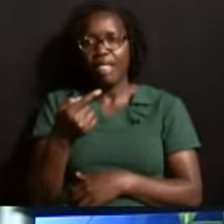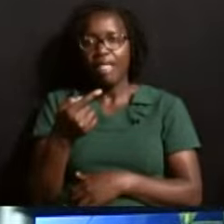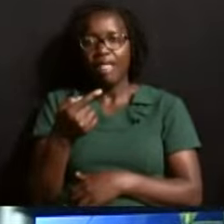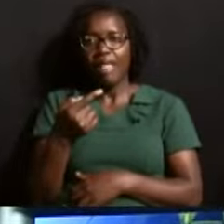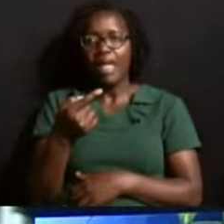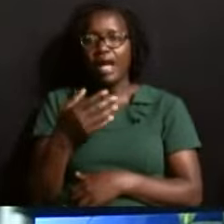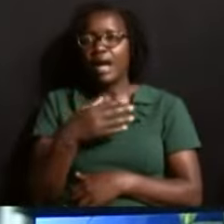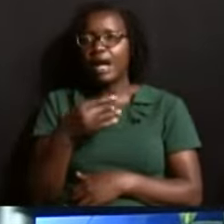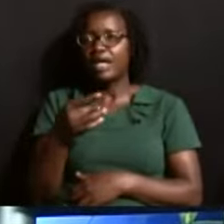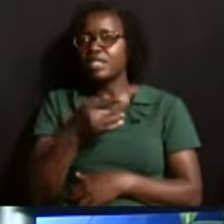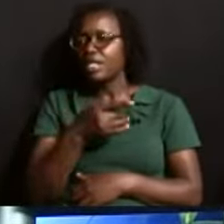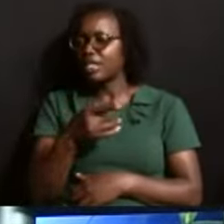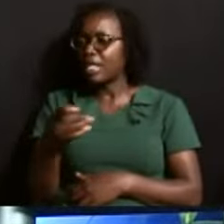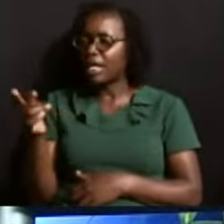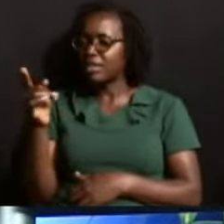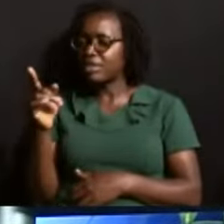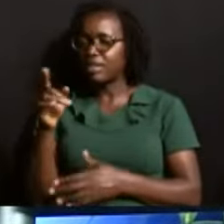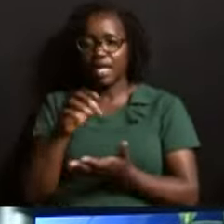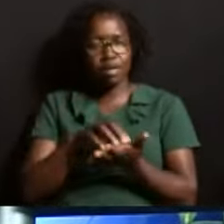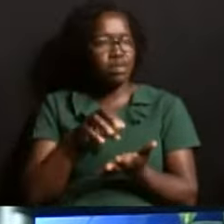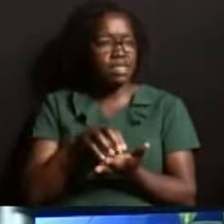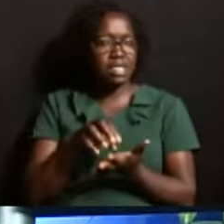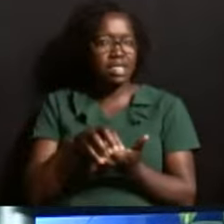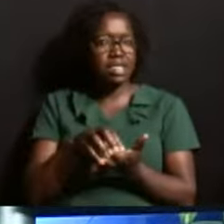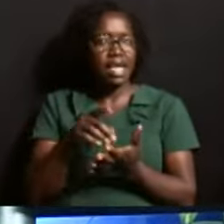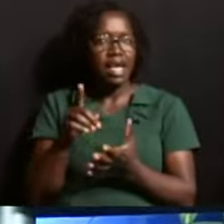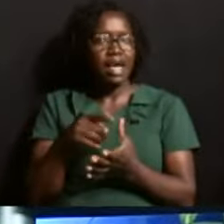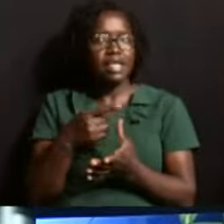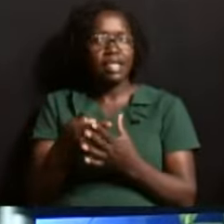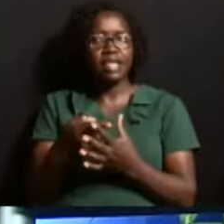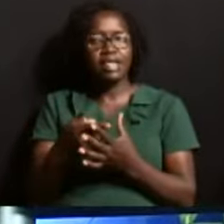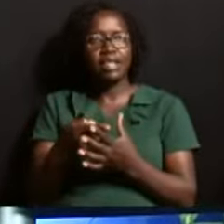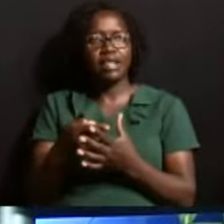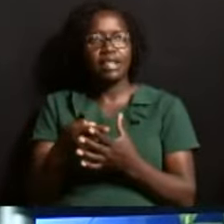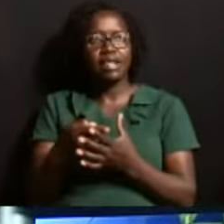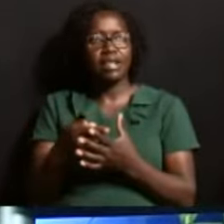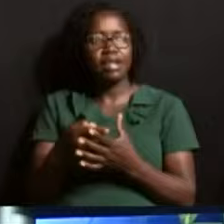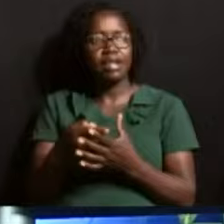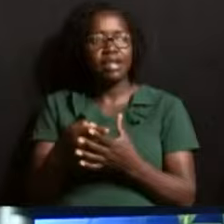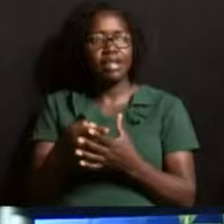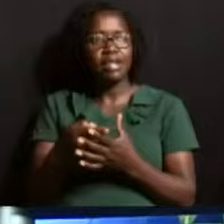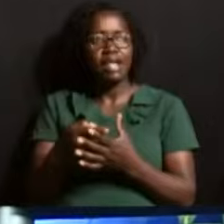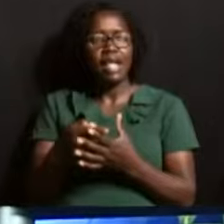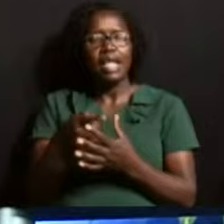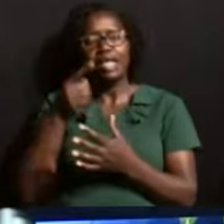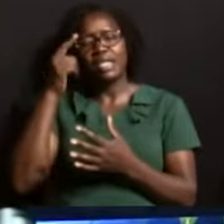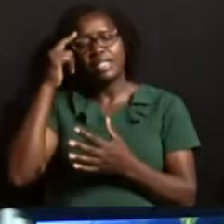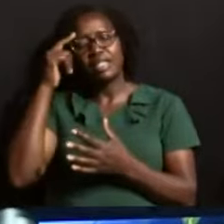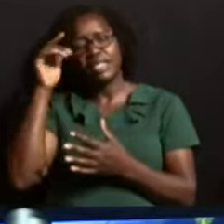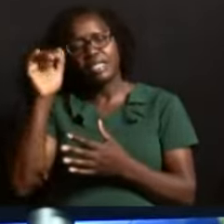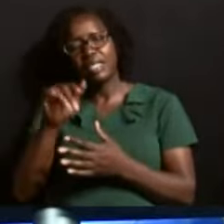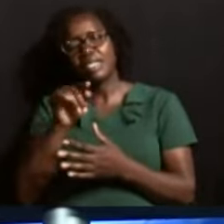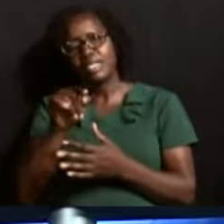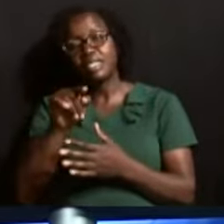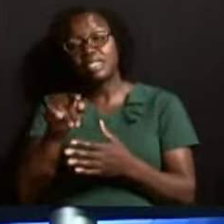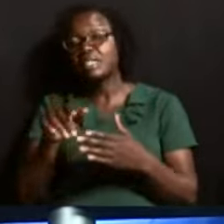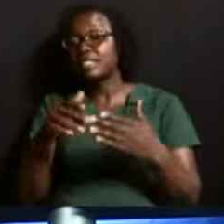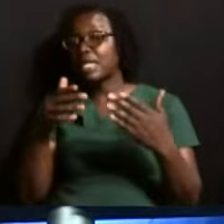those circumstances, and they will obey. And I think this is